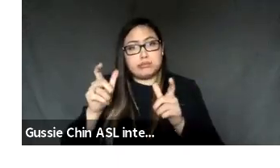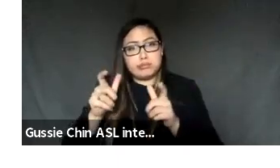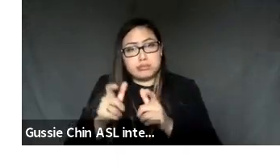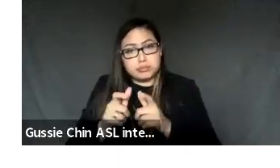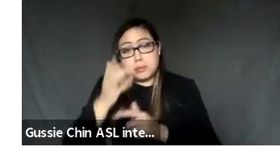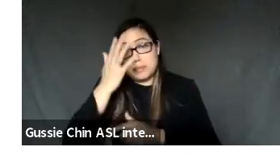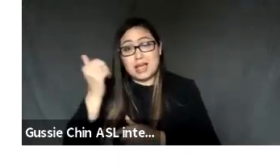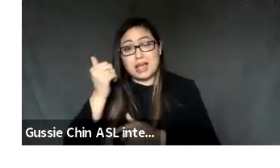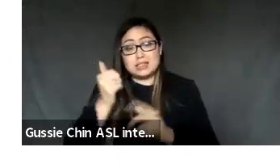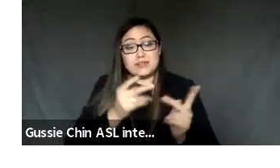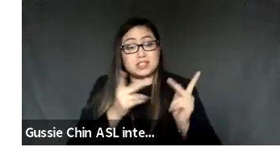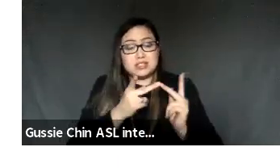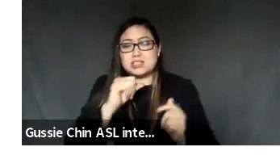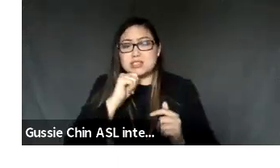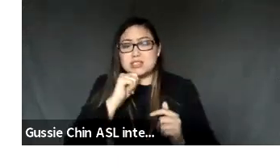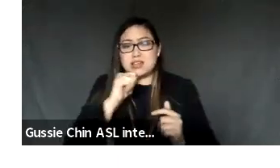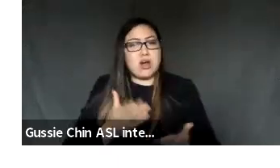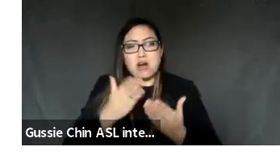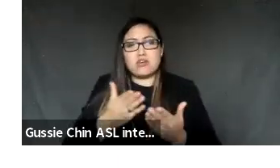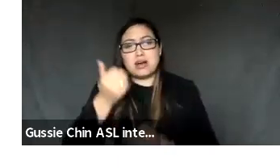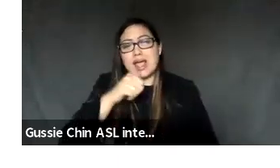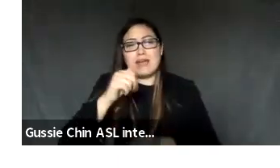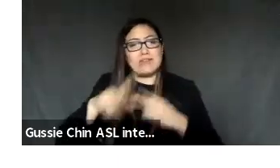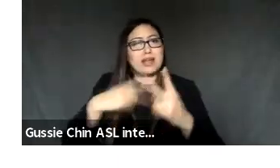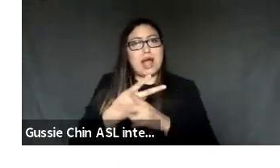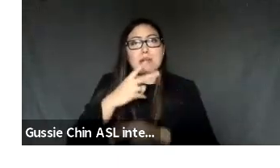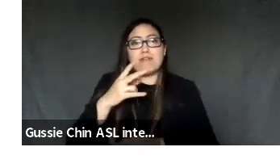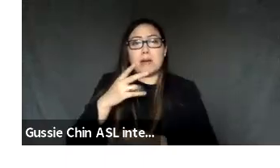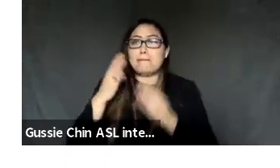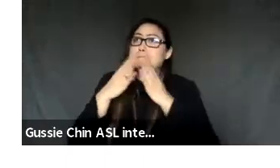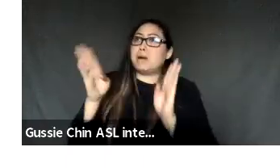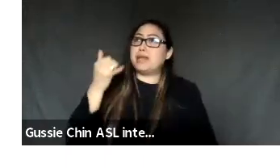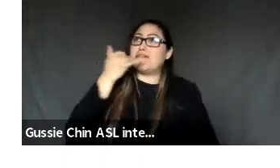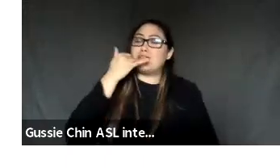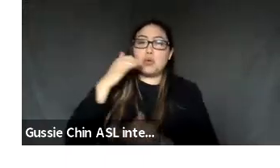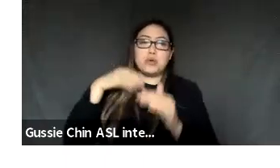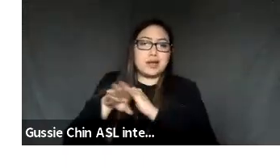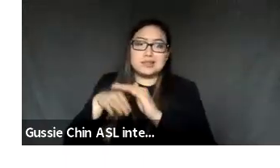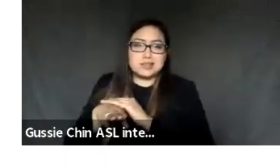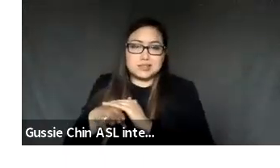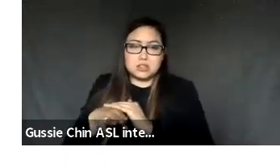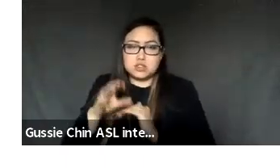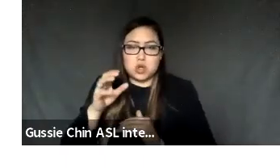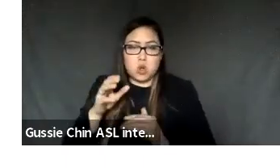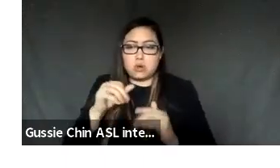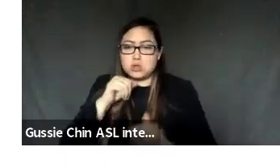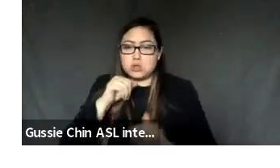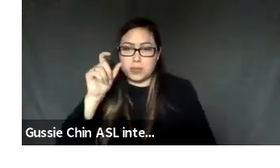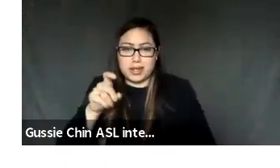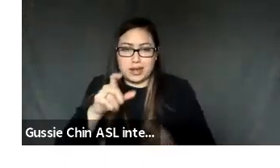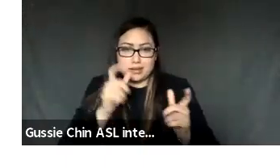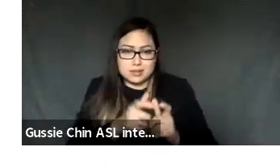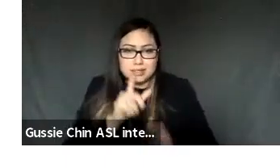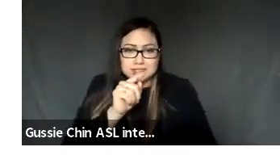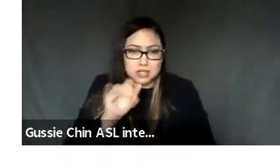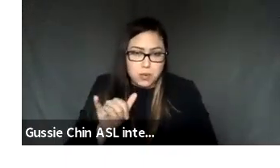facilities are not offering any type of public phone. So they are going by the way. The rulemaking process for the access board